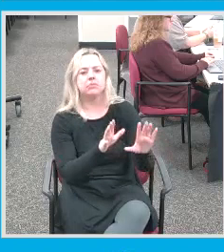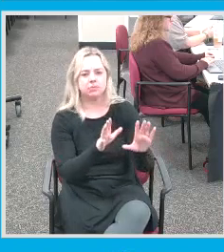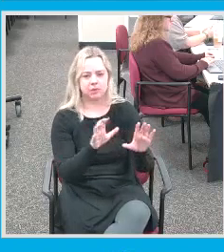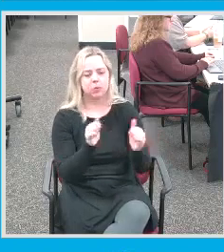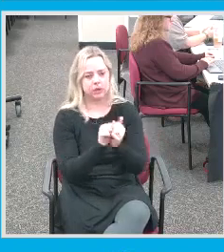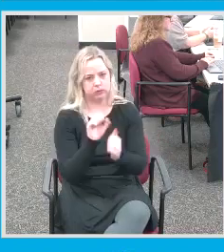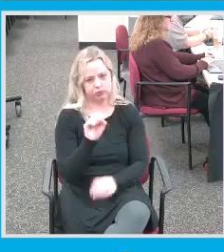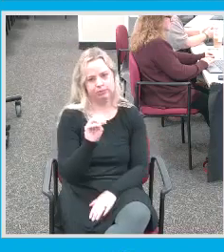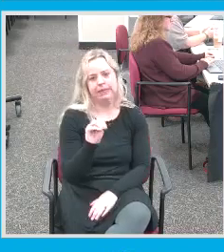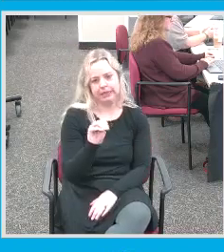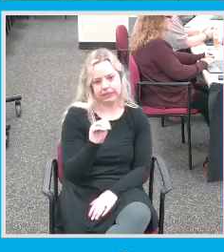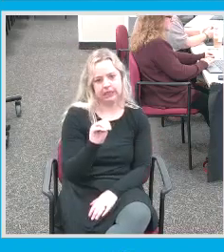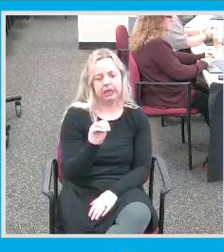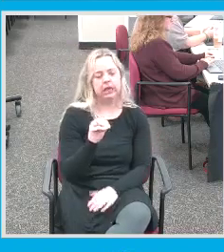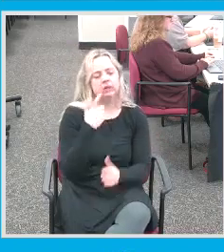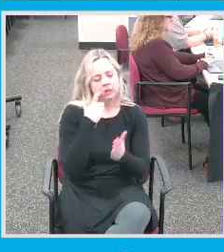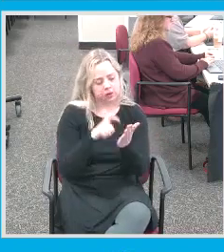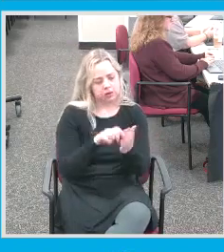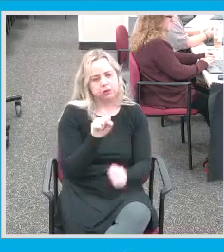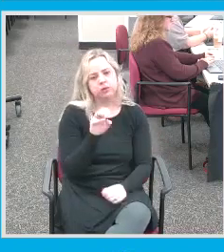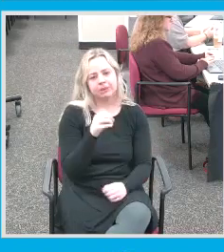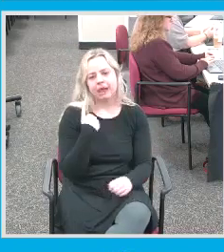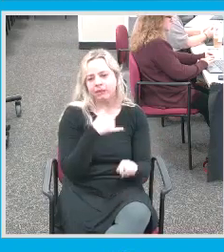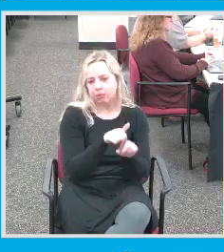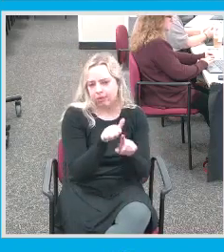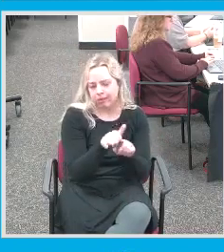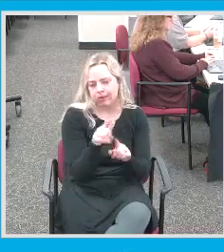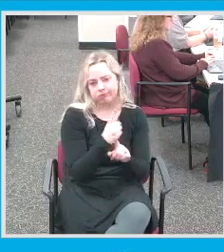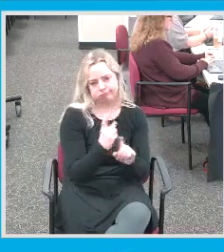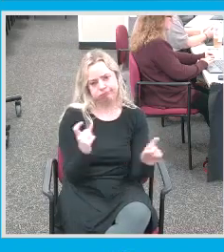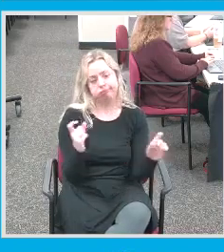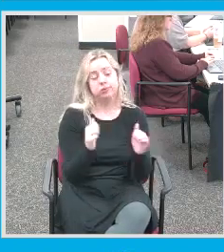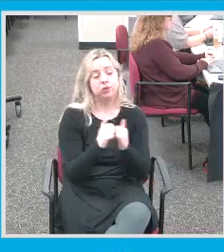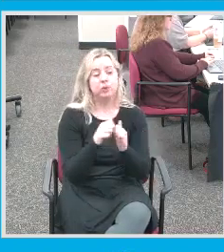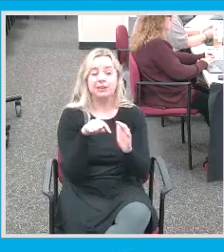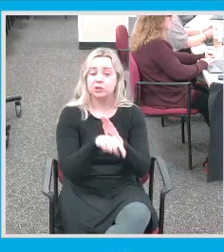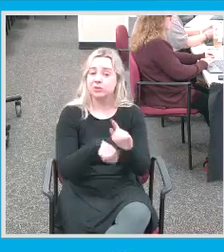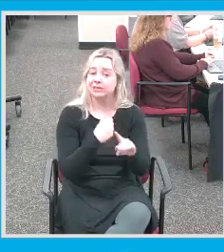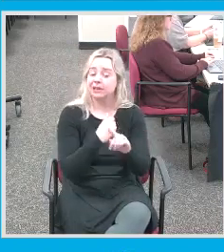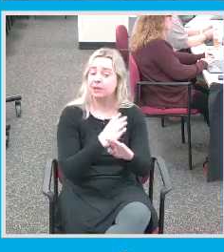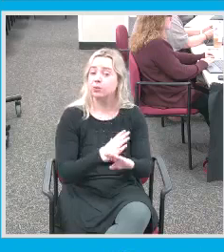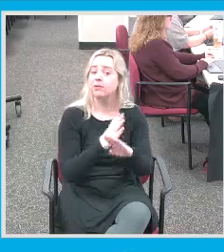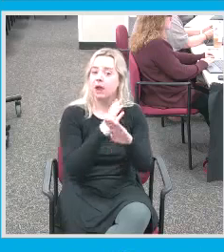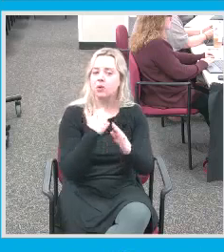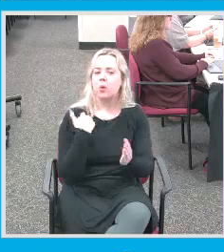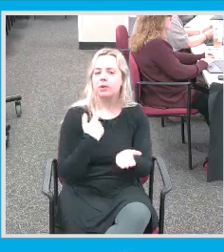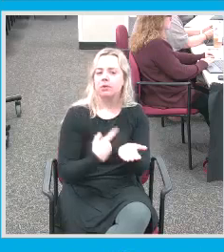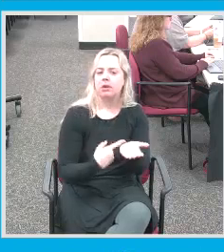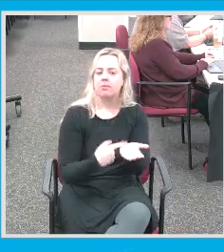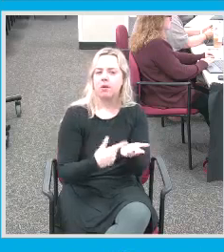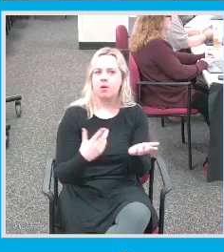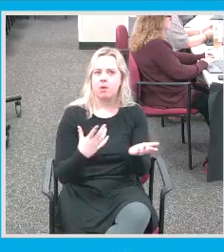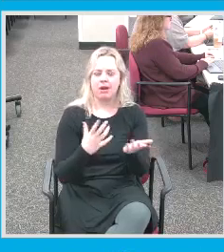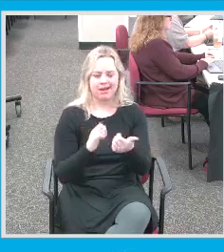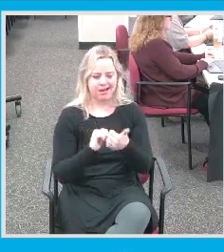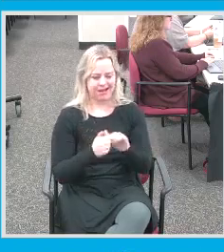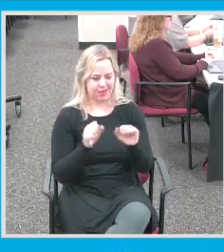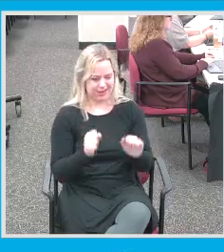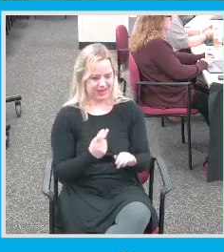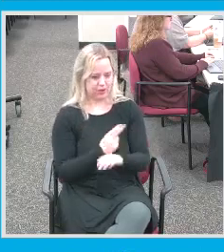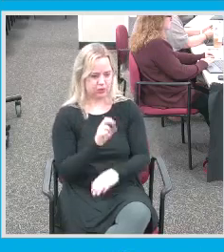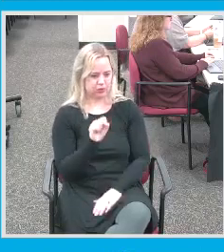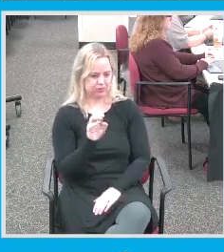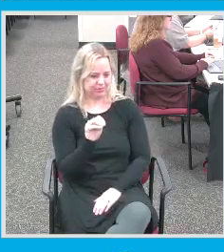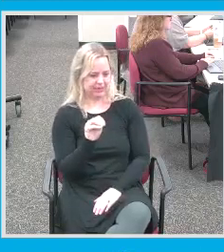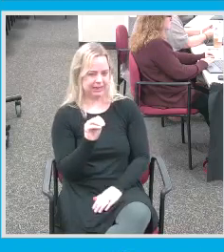a really complex thing. And so how we like to talk about it in suicide prevention is what are our healthy strategies of using social media?